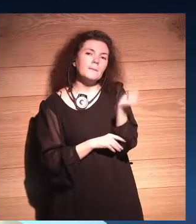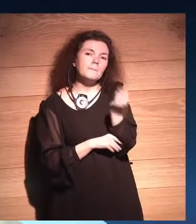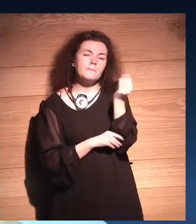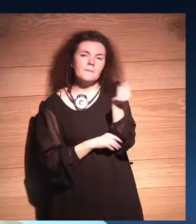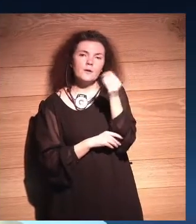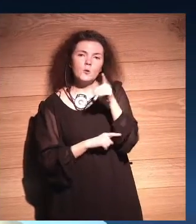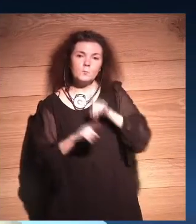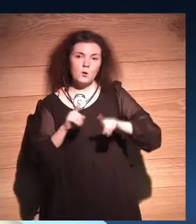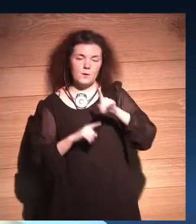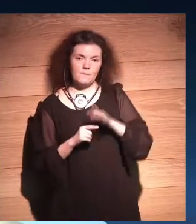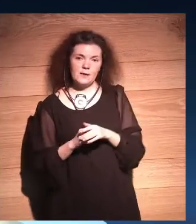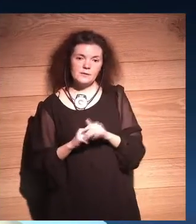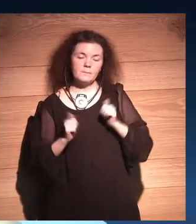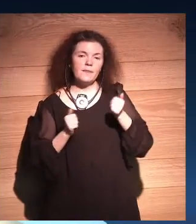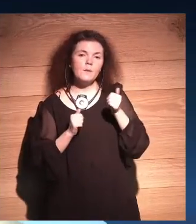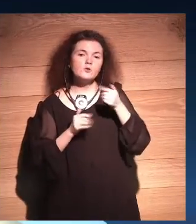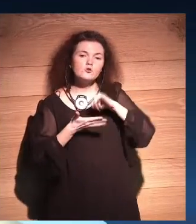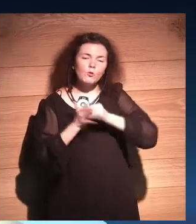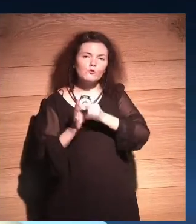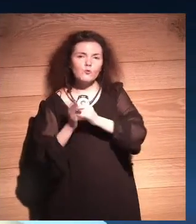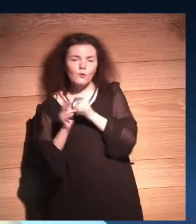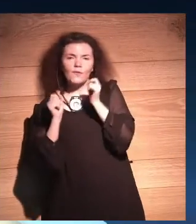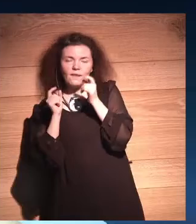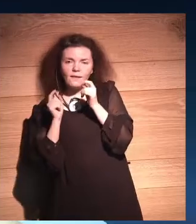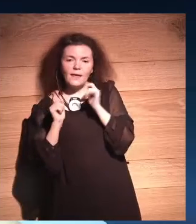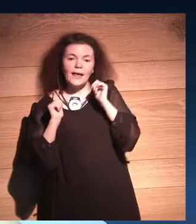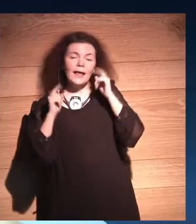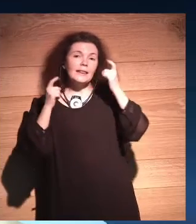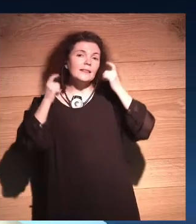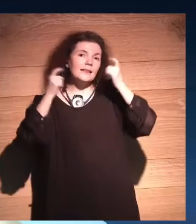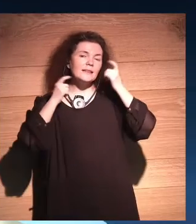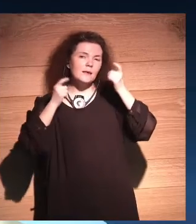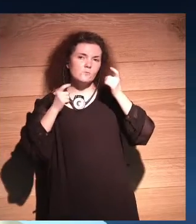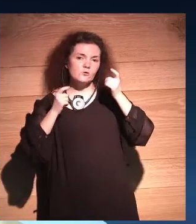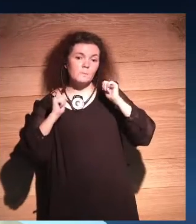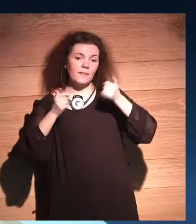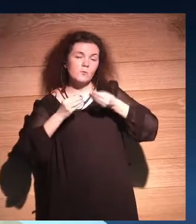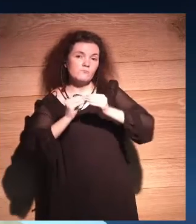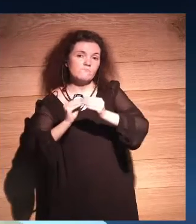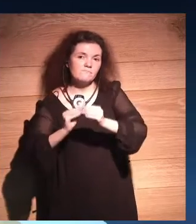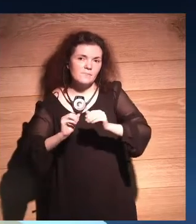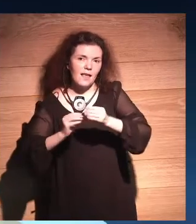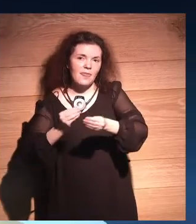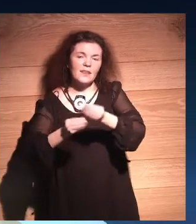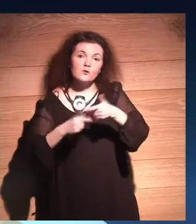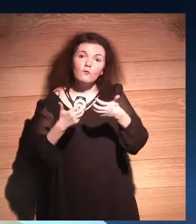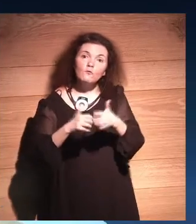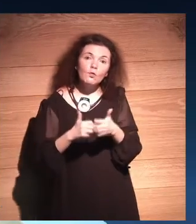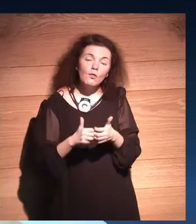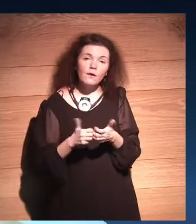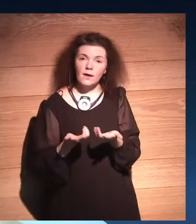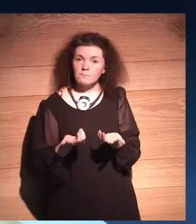to the problem, start to implement those solutions to the problem and measure what works, in which we